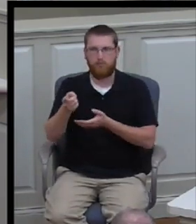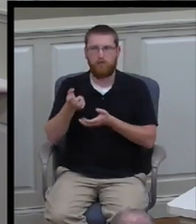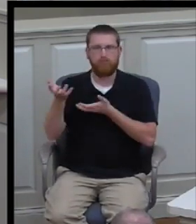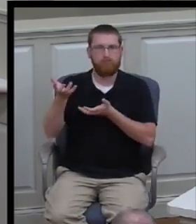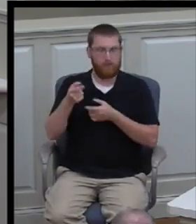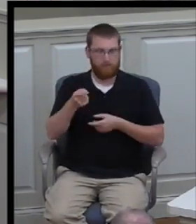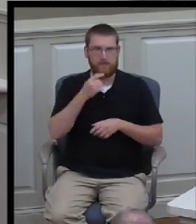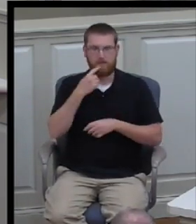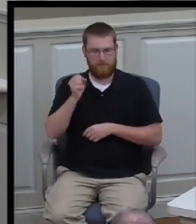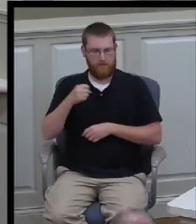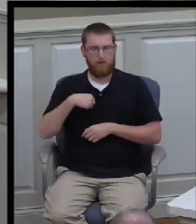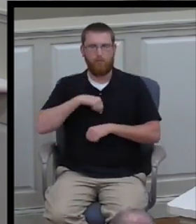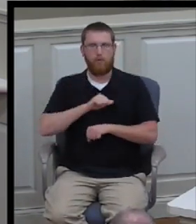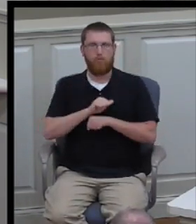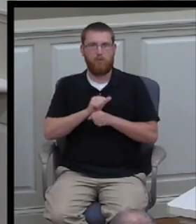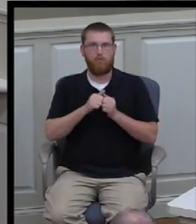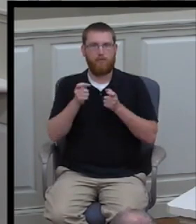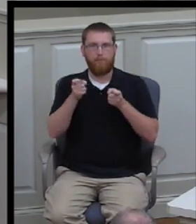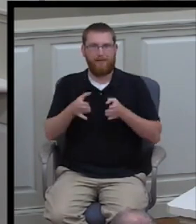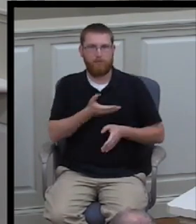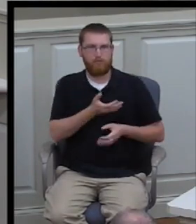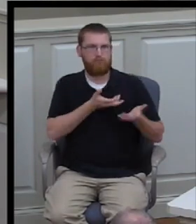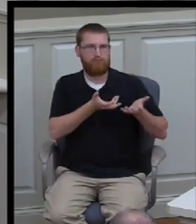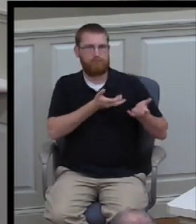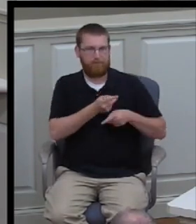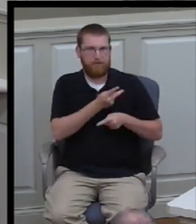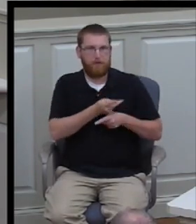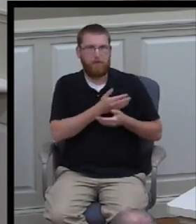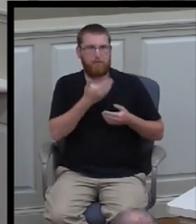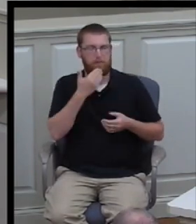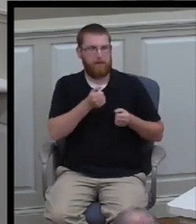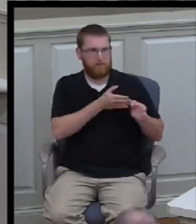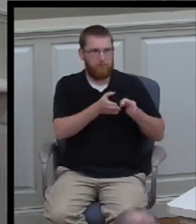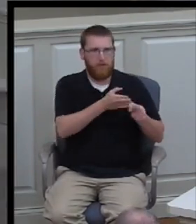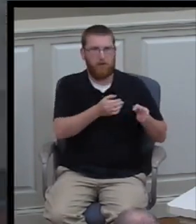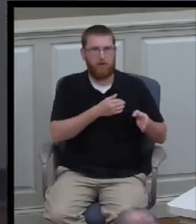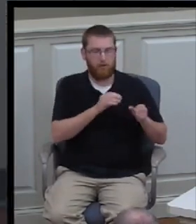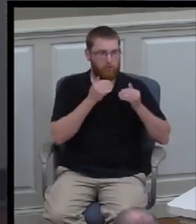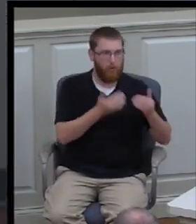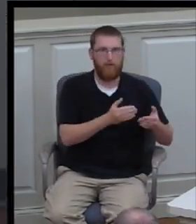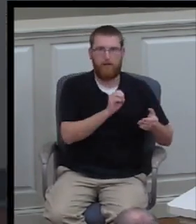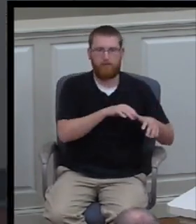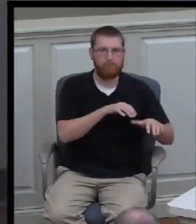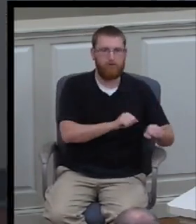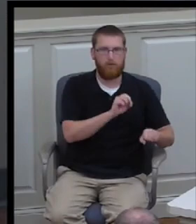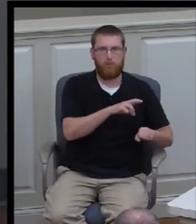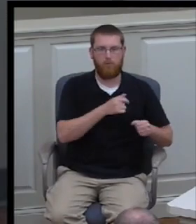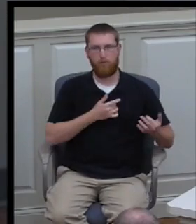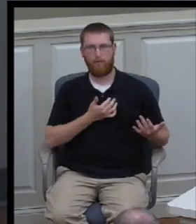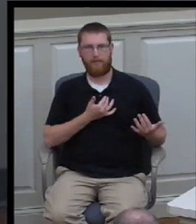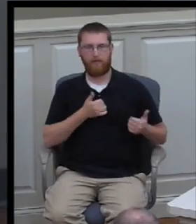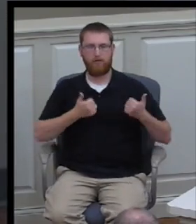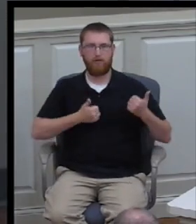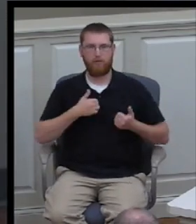manager on those situations and try to decide what's the best route to take and when to move and when to wait a little while longer. So it's very